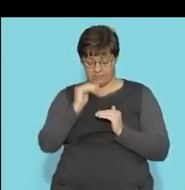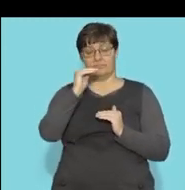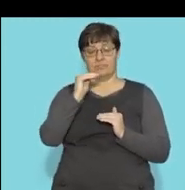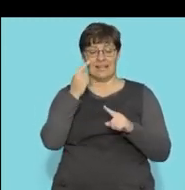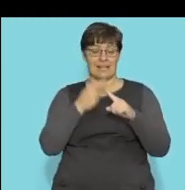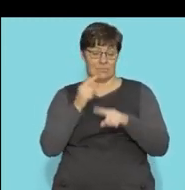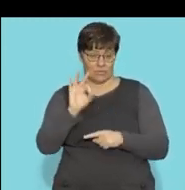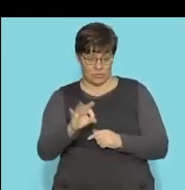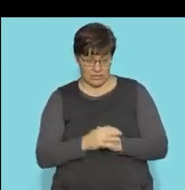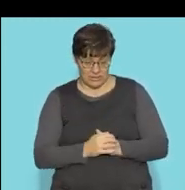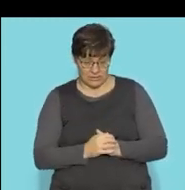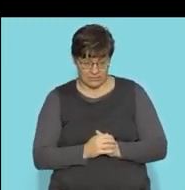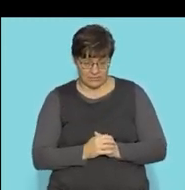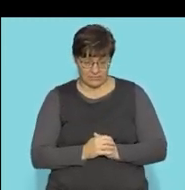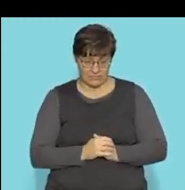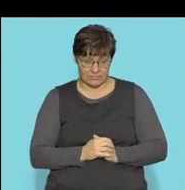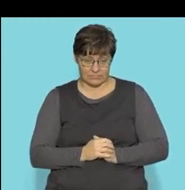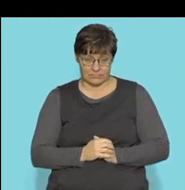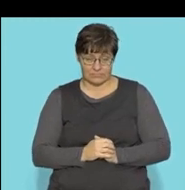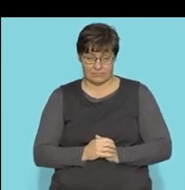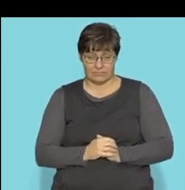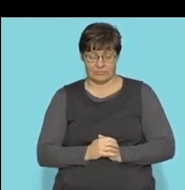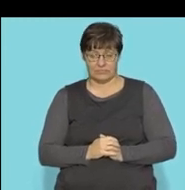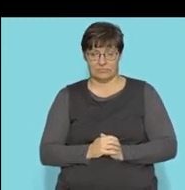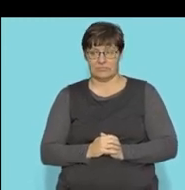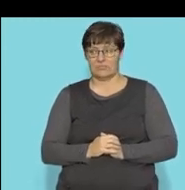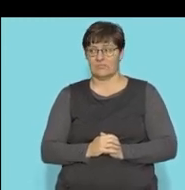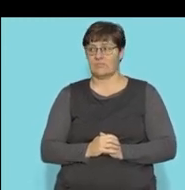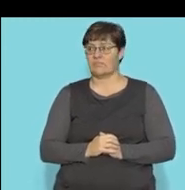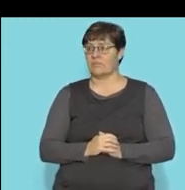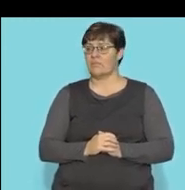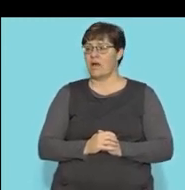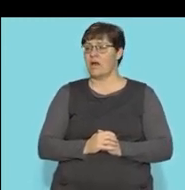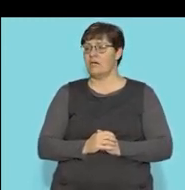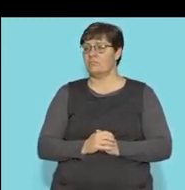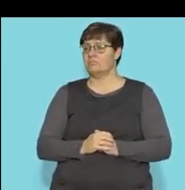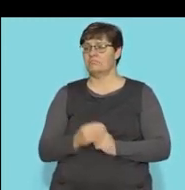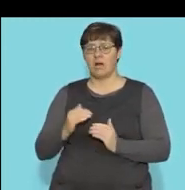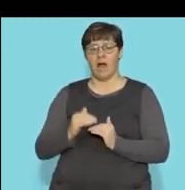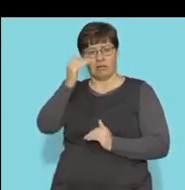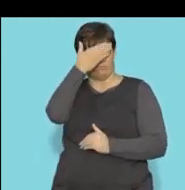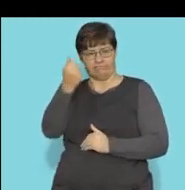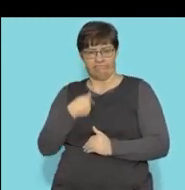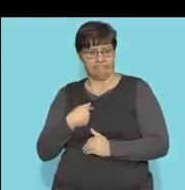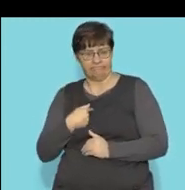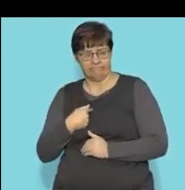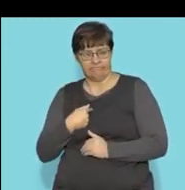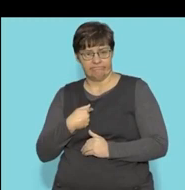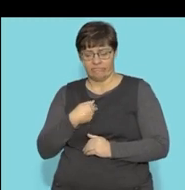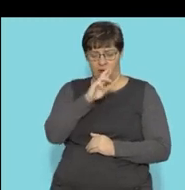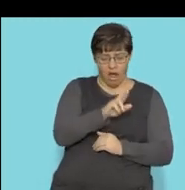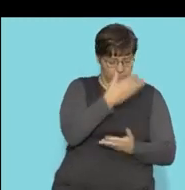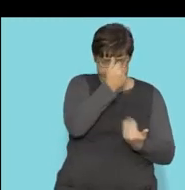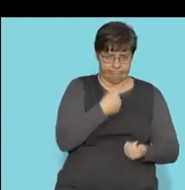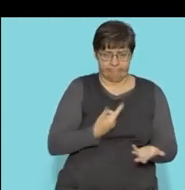has been multiplied by a scale factor of 3. But I don't actually know what my height is, and I also don't know what